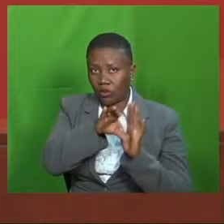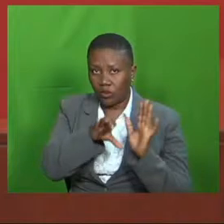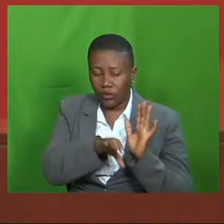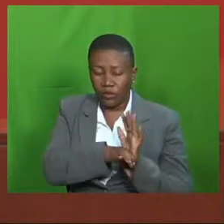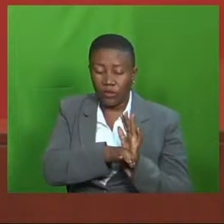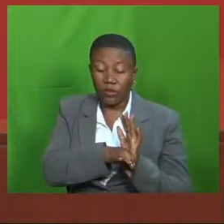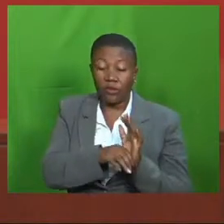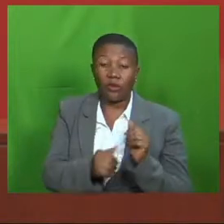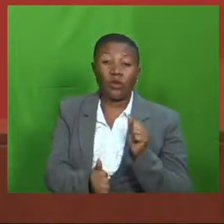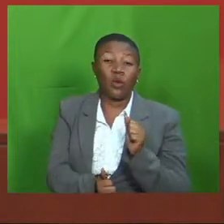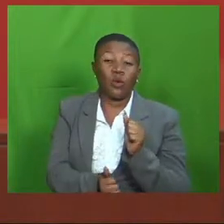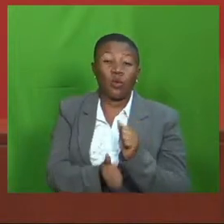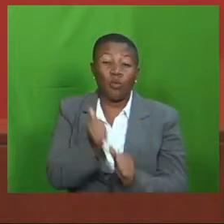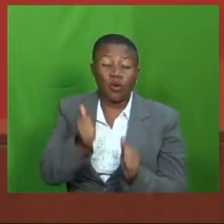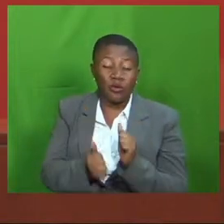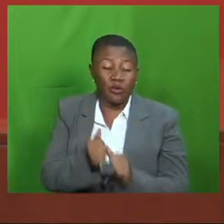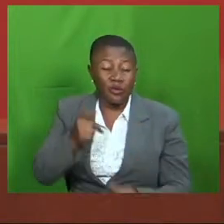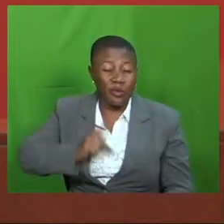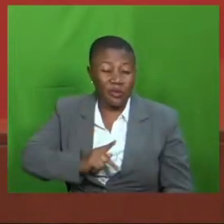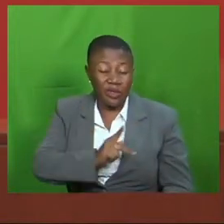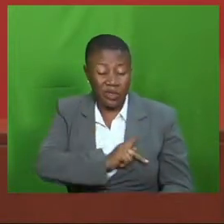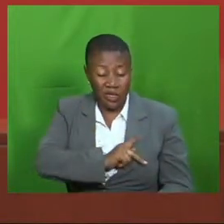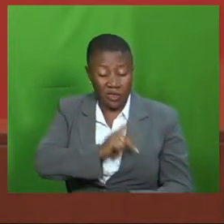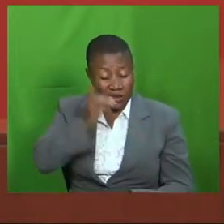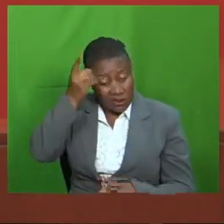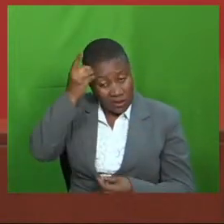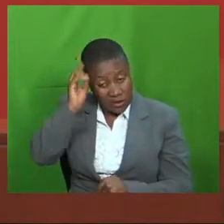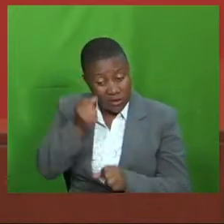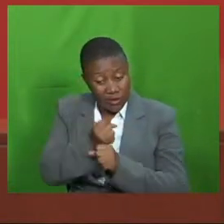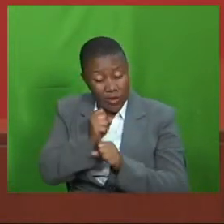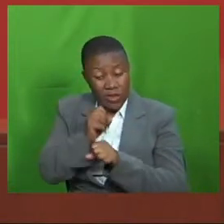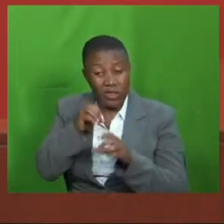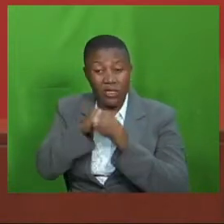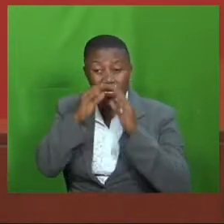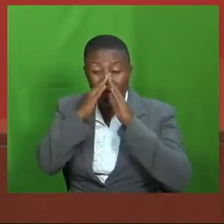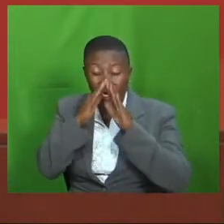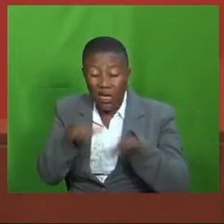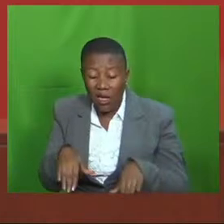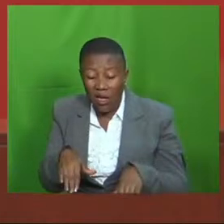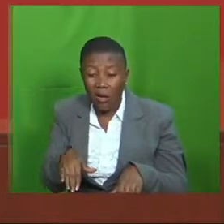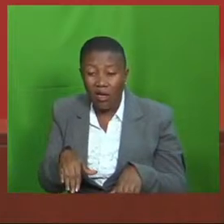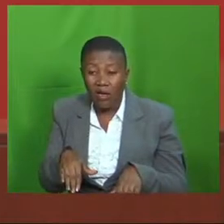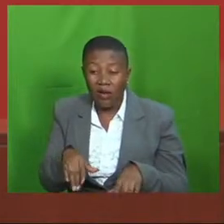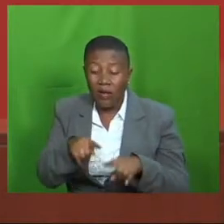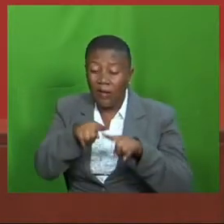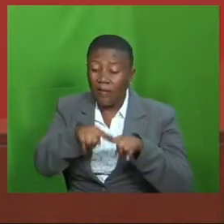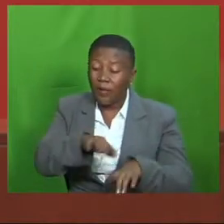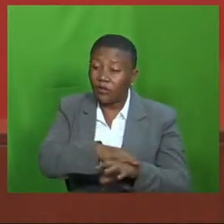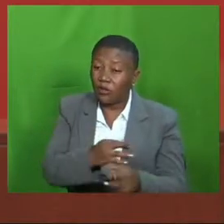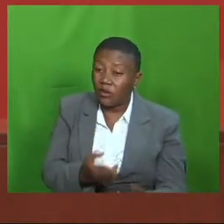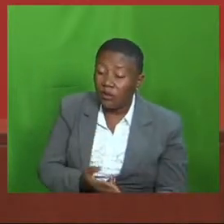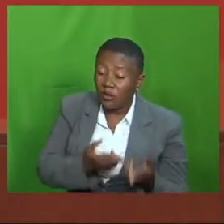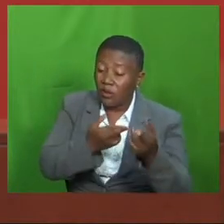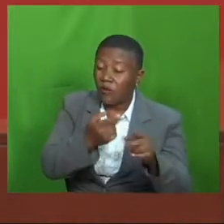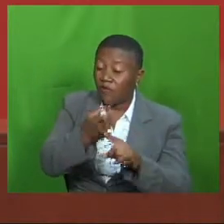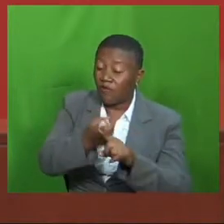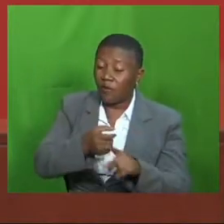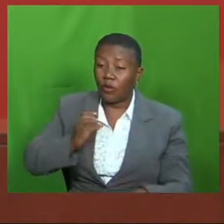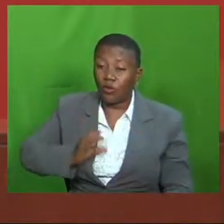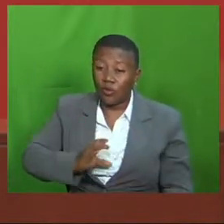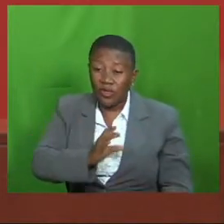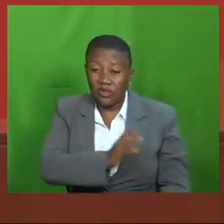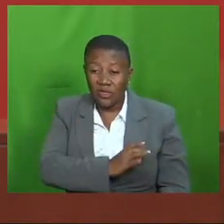Most parliamentary decisions are made by the House acting on the recommendations of one of its committees. It